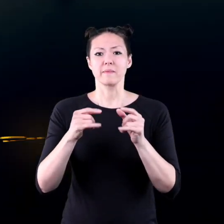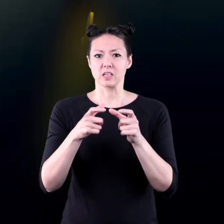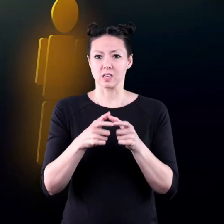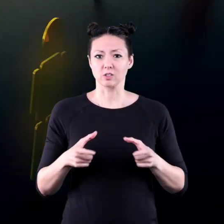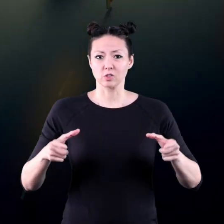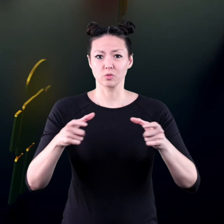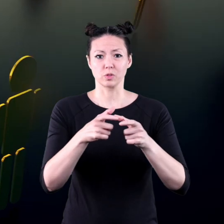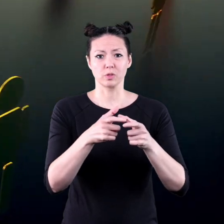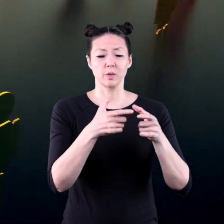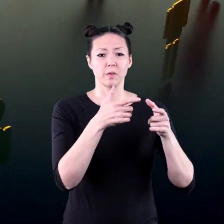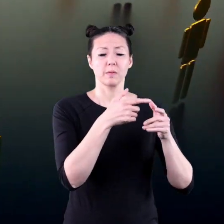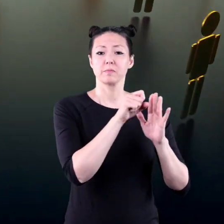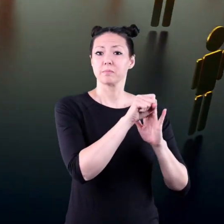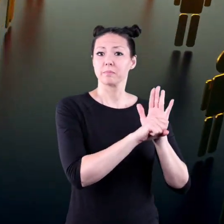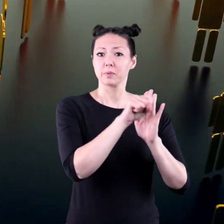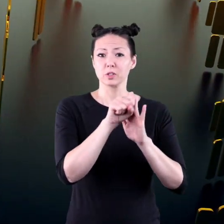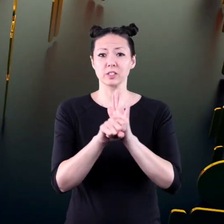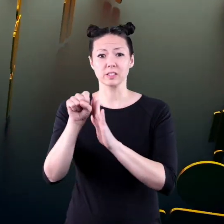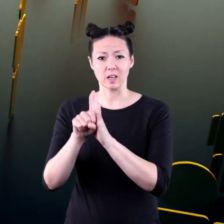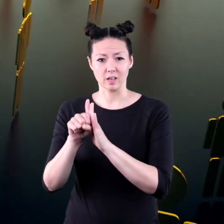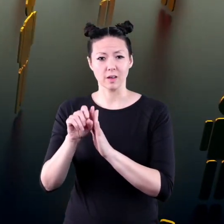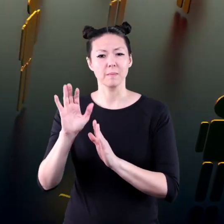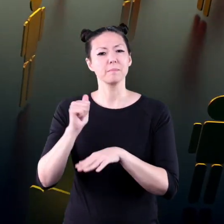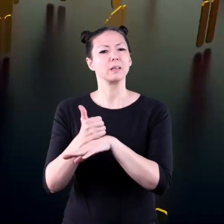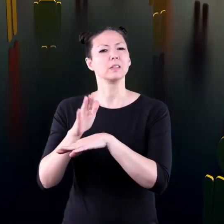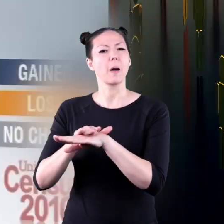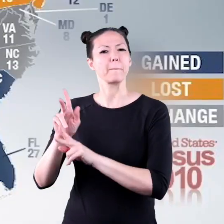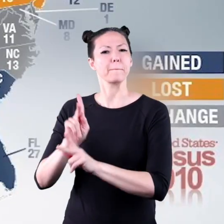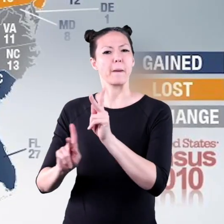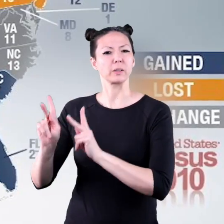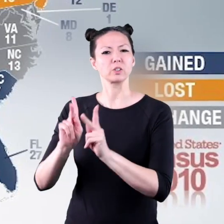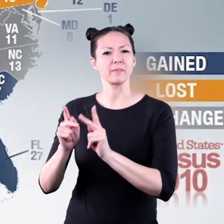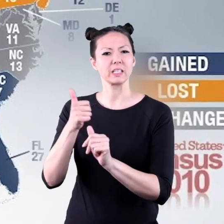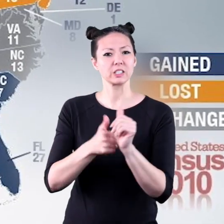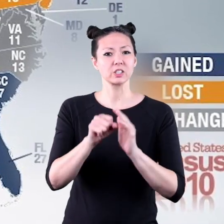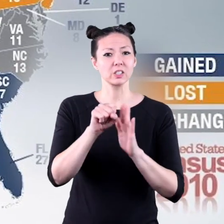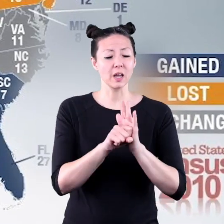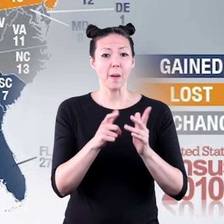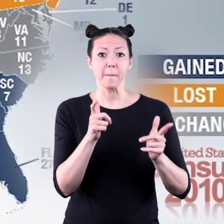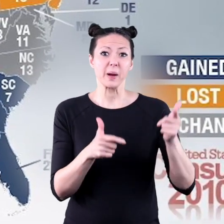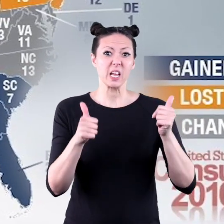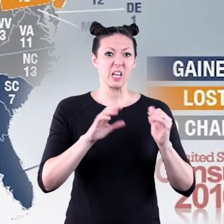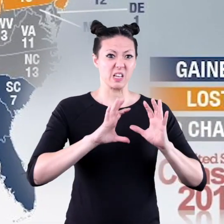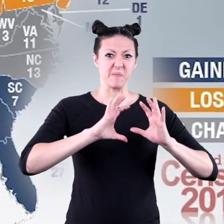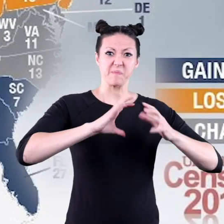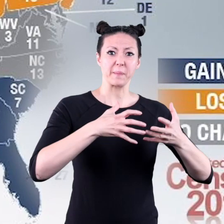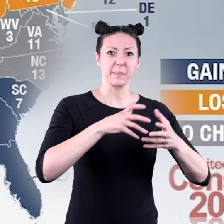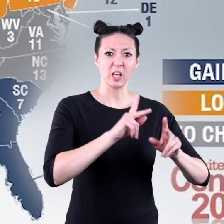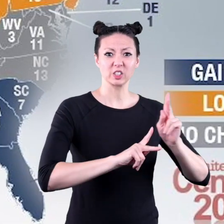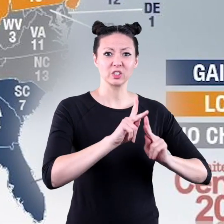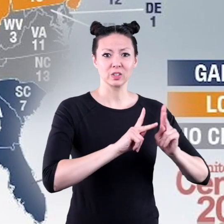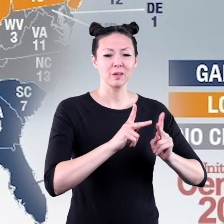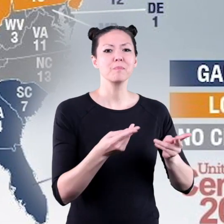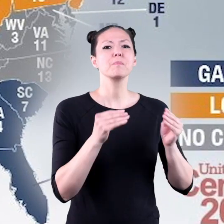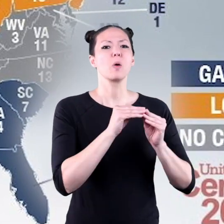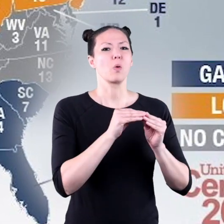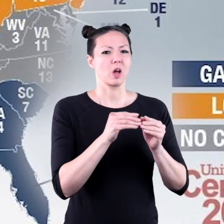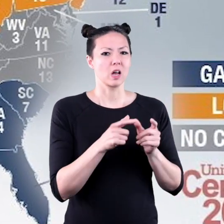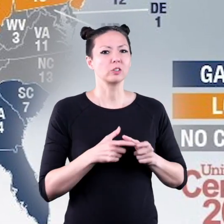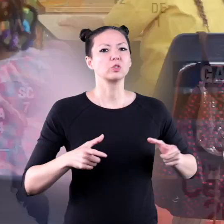state is based on the population of each state. The bigger the population, the more congressmen that state